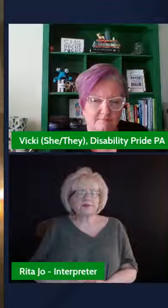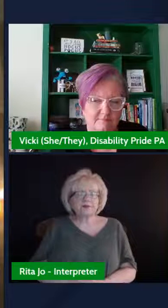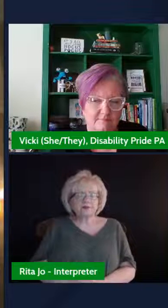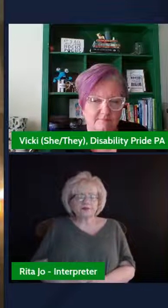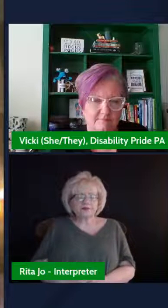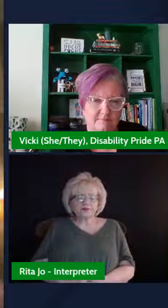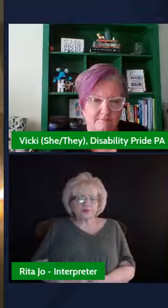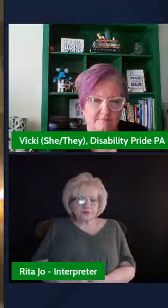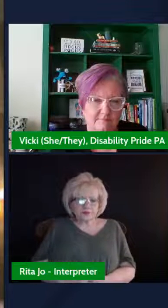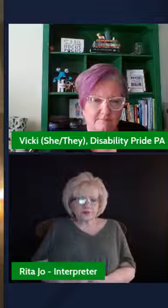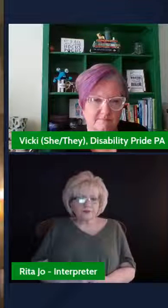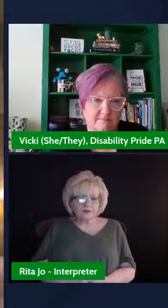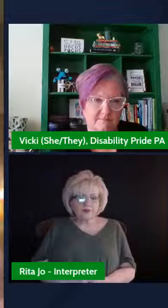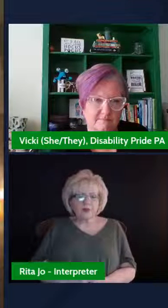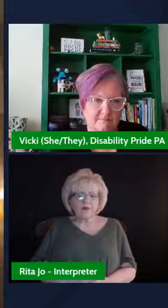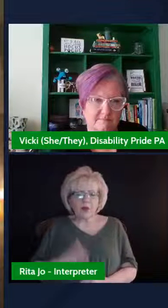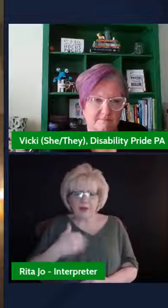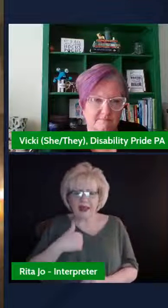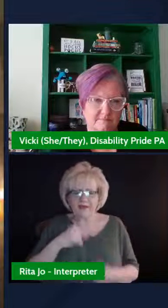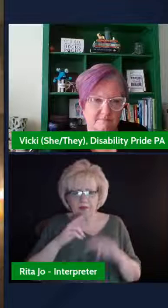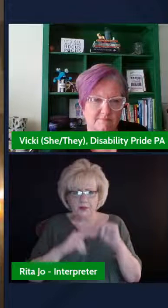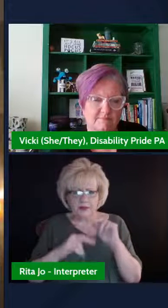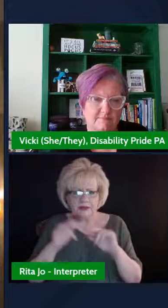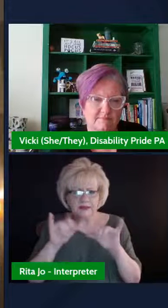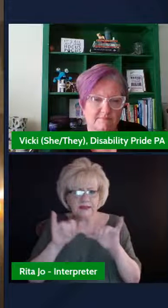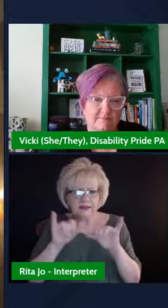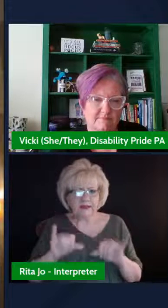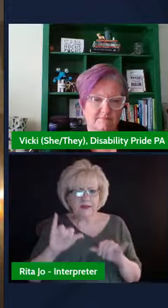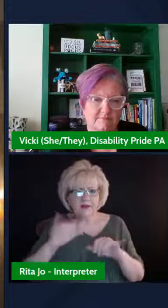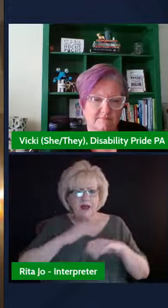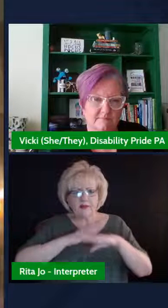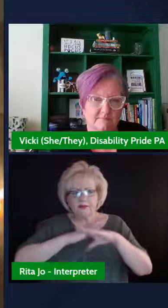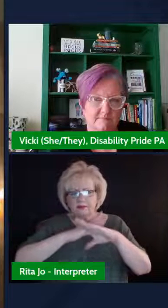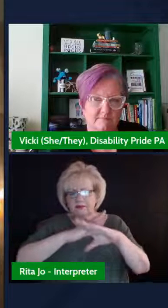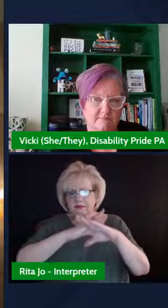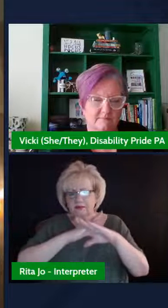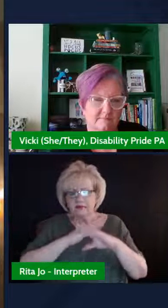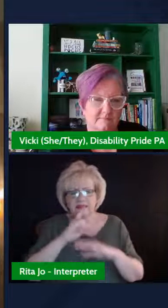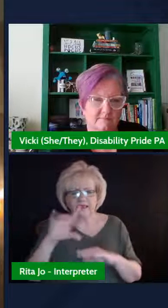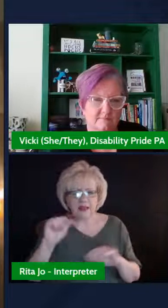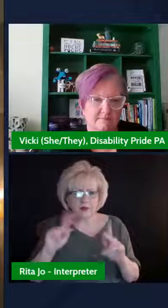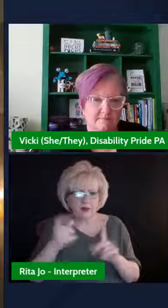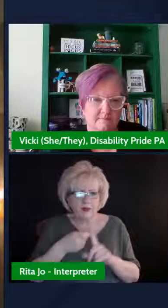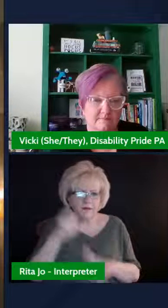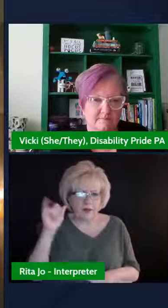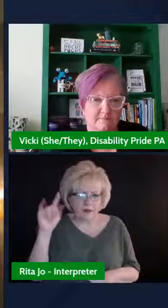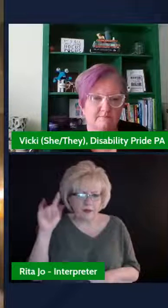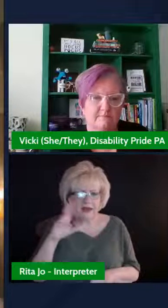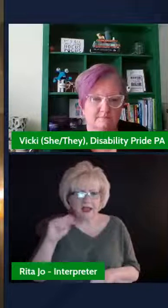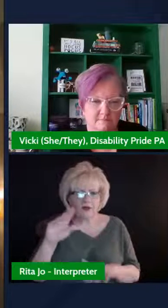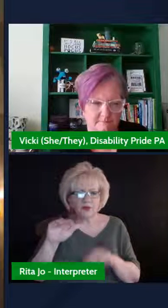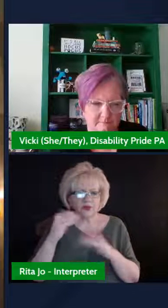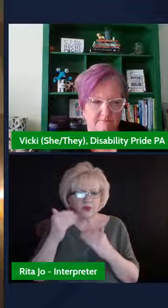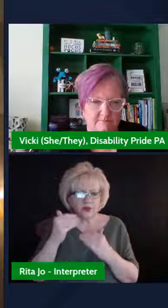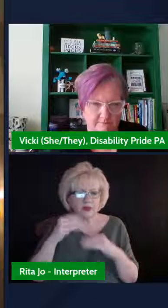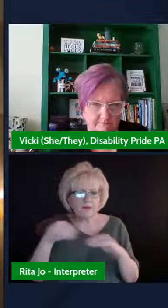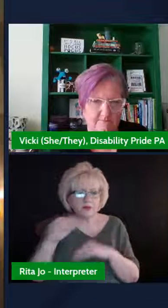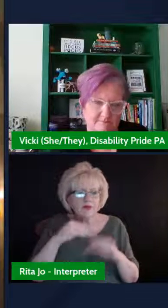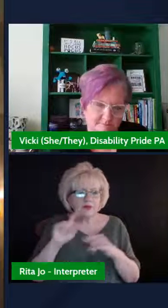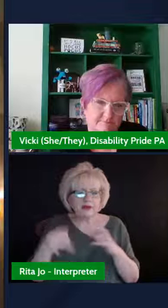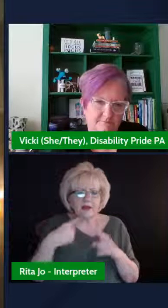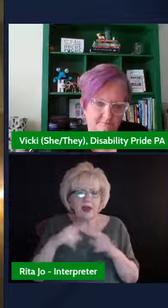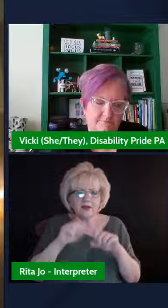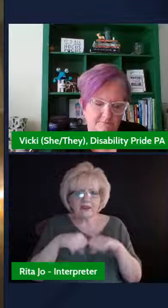that keeps disabled people from it, but also restricts movement about society as